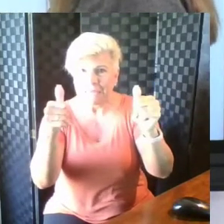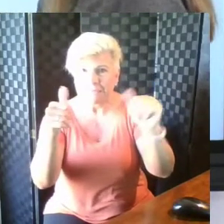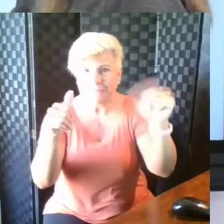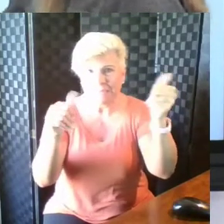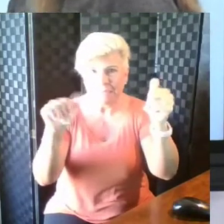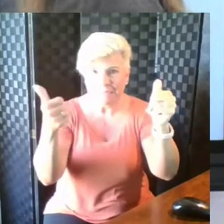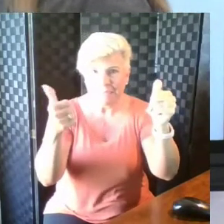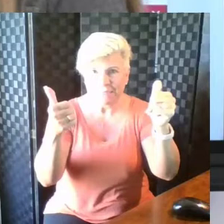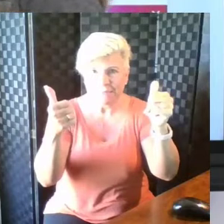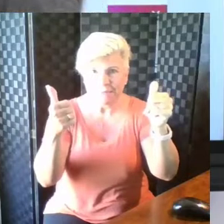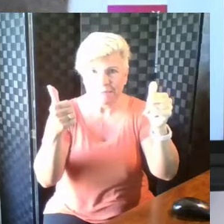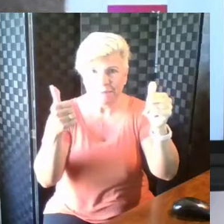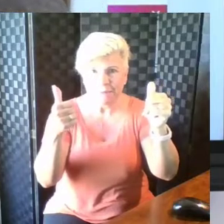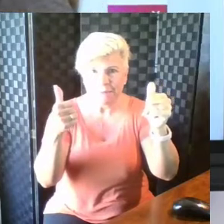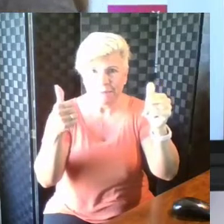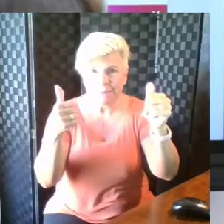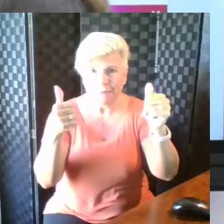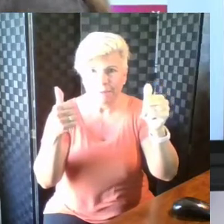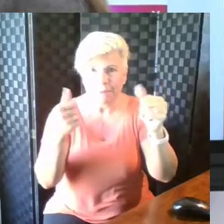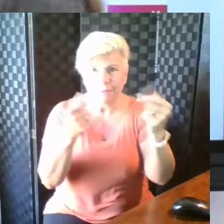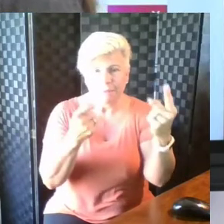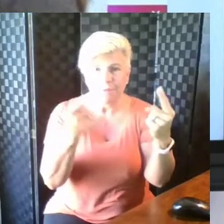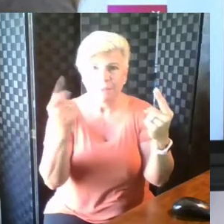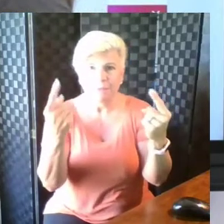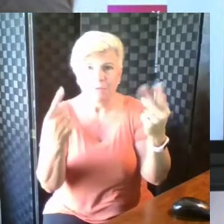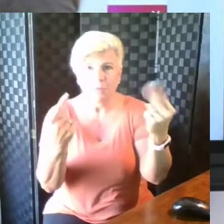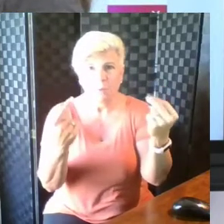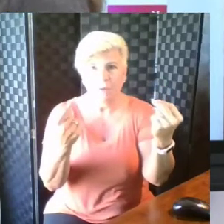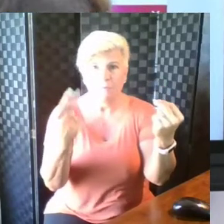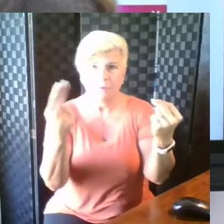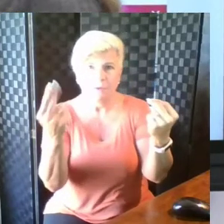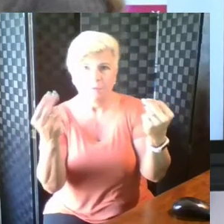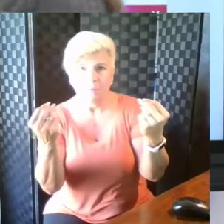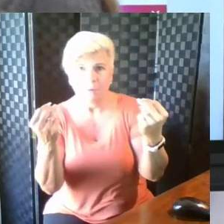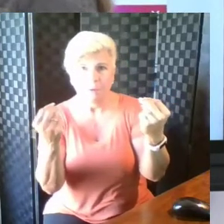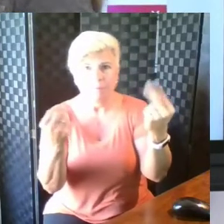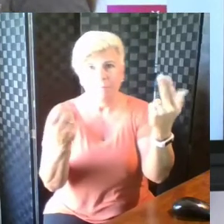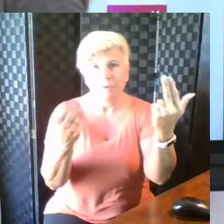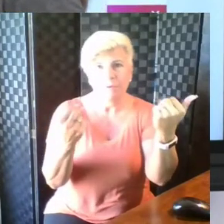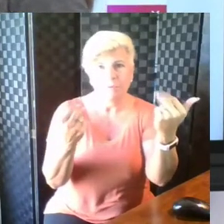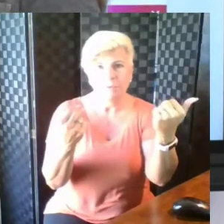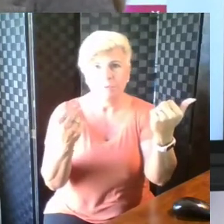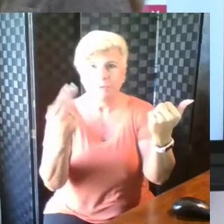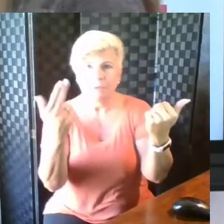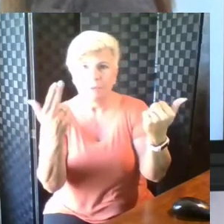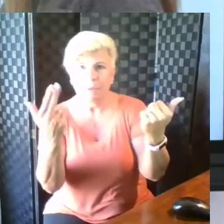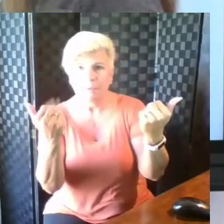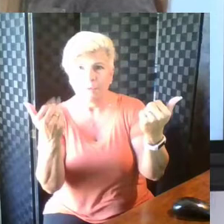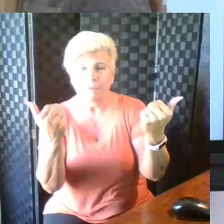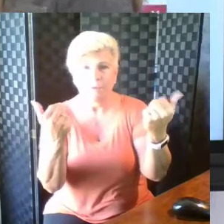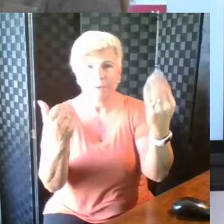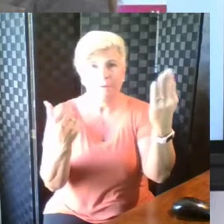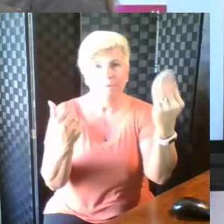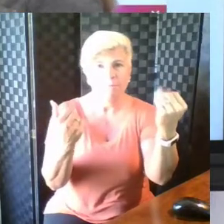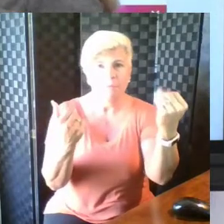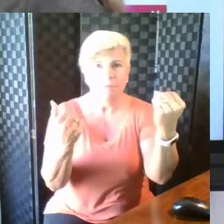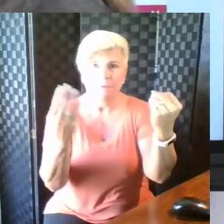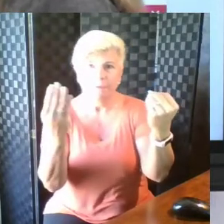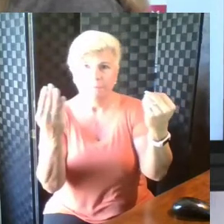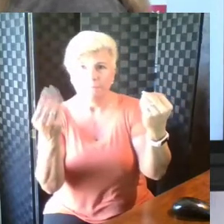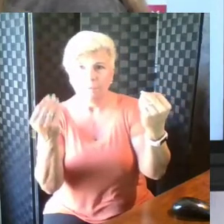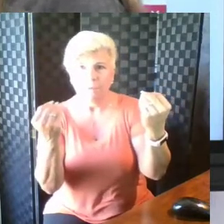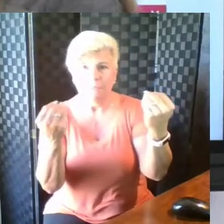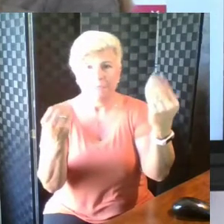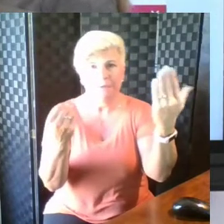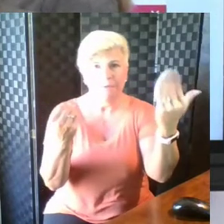and 10, 11, 11, 12, 12, 13, 13,